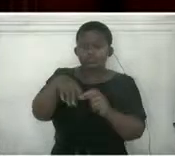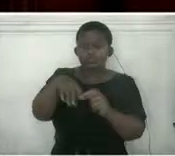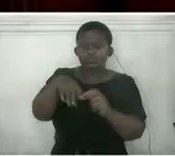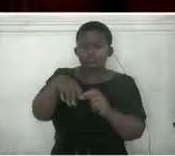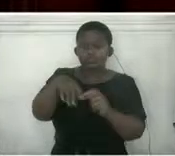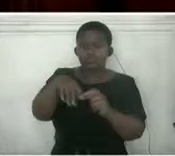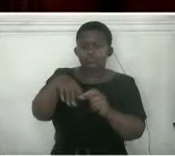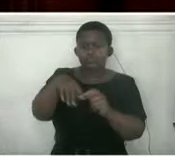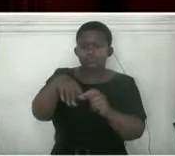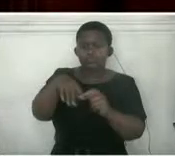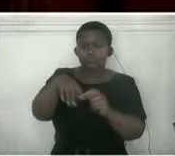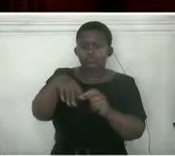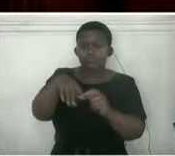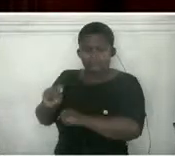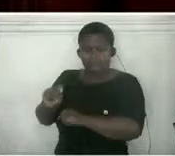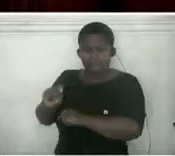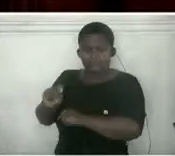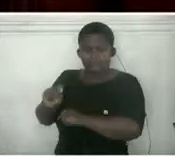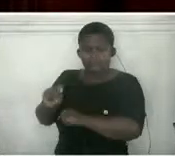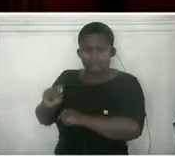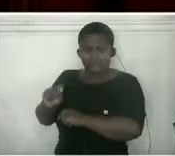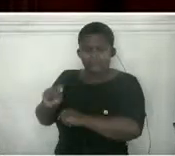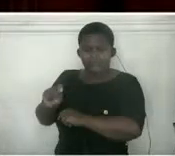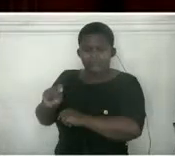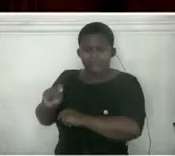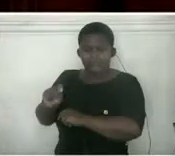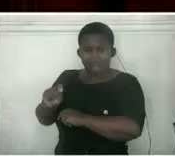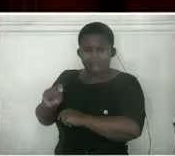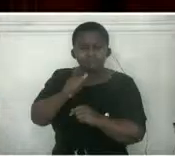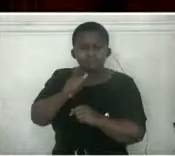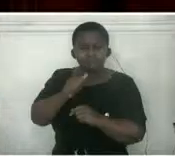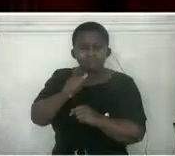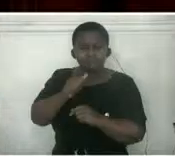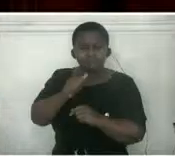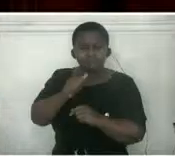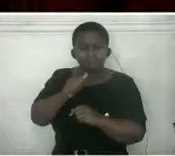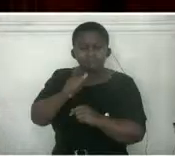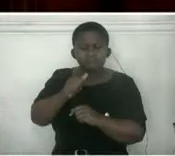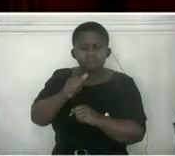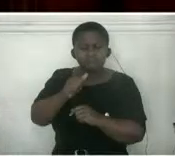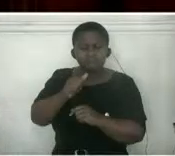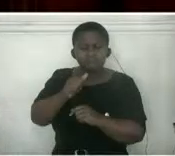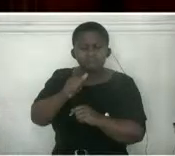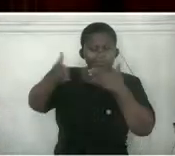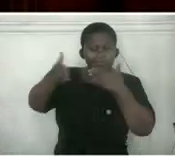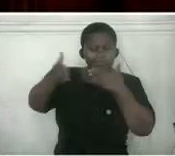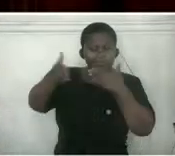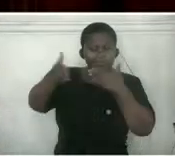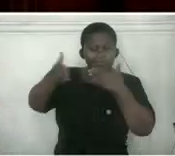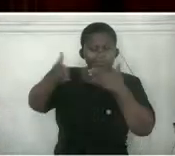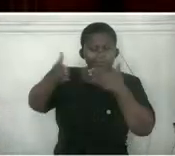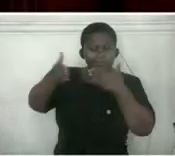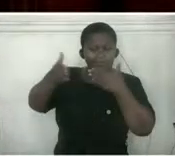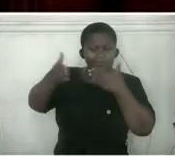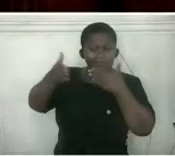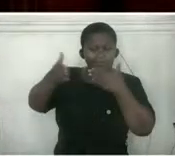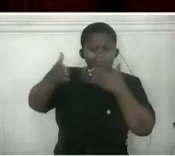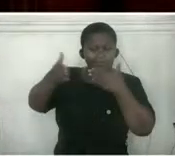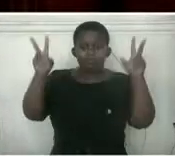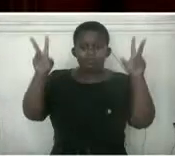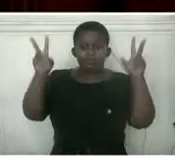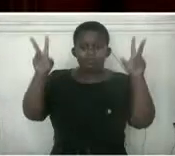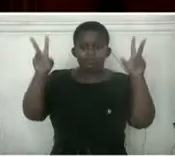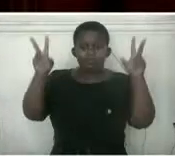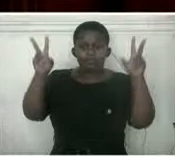that the tempo quickens even faster than ever before," close quote. The title of the